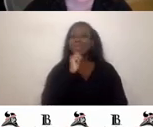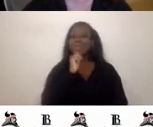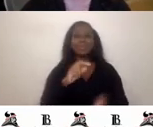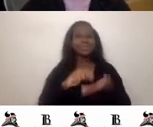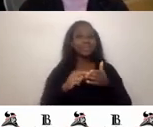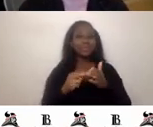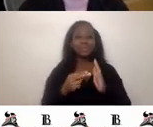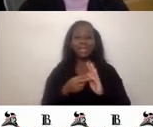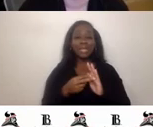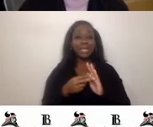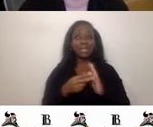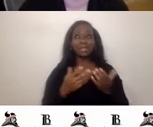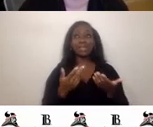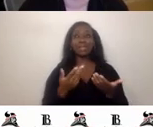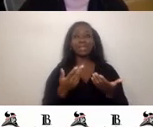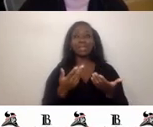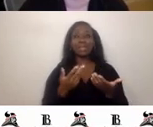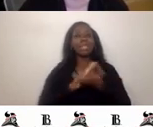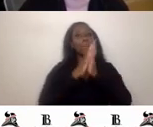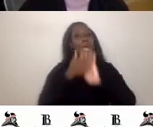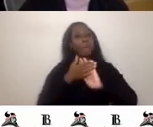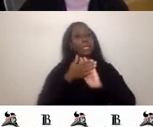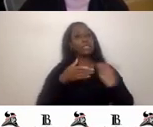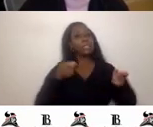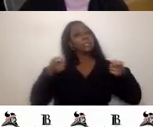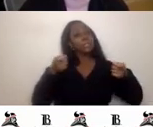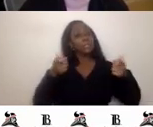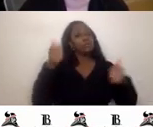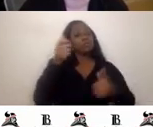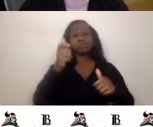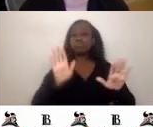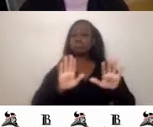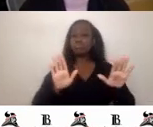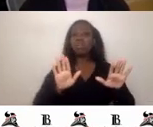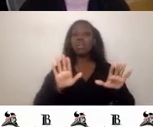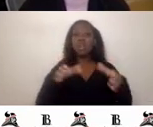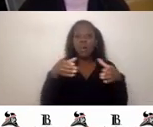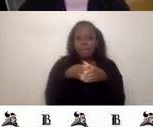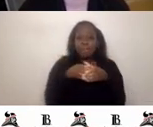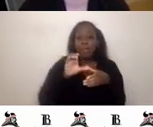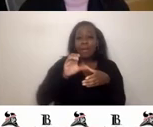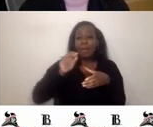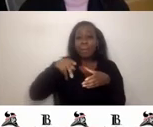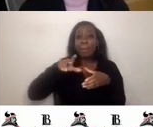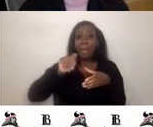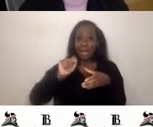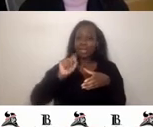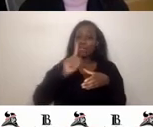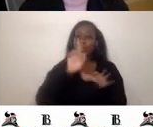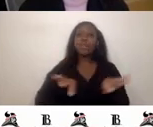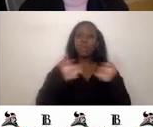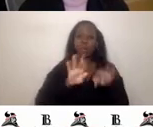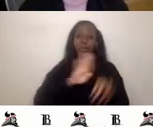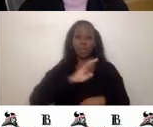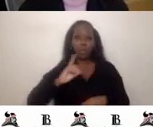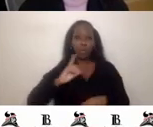being gerrymandered. Again, compactness is the lowest criteria here. And so the board has a lot of other things that they can look at throughout this